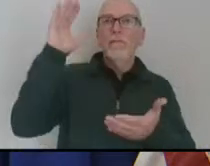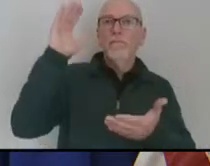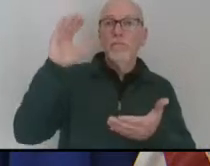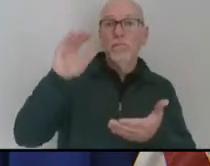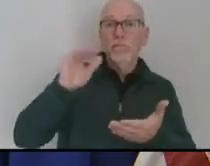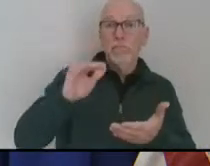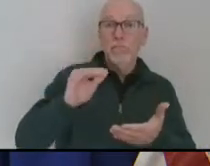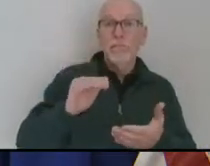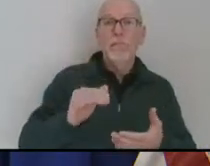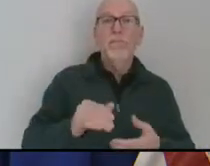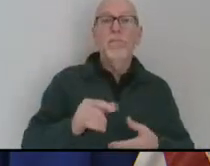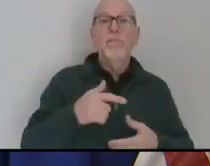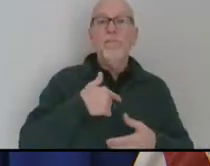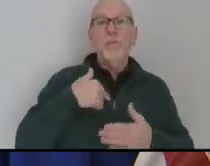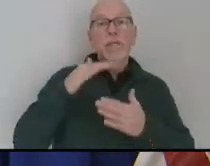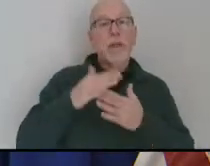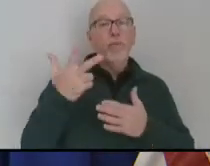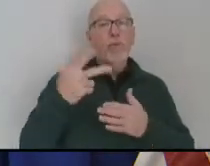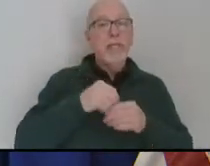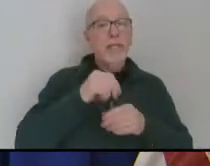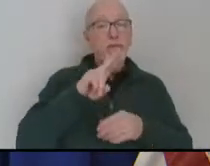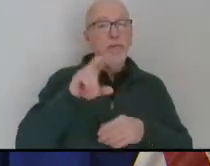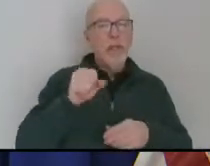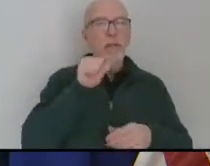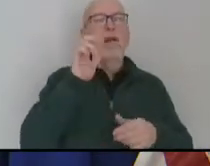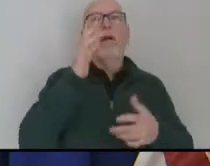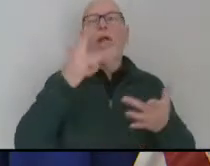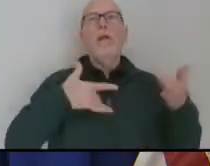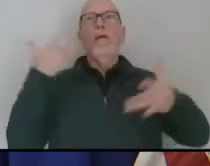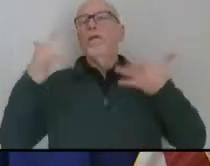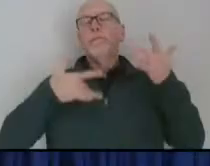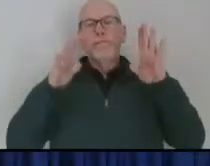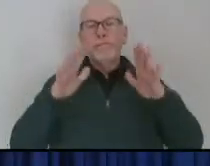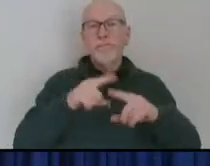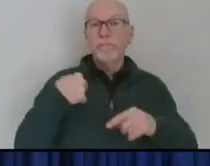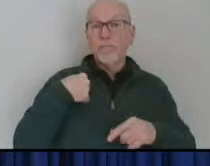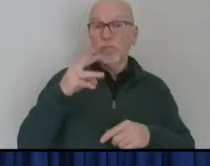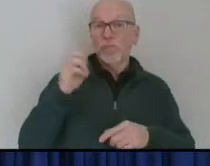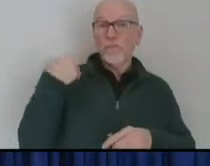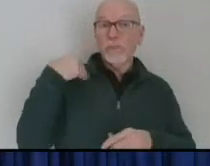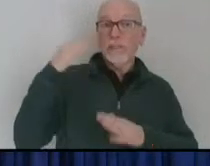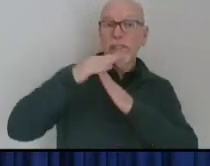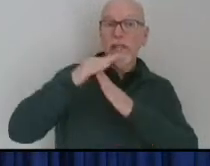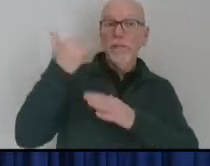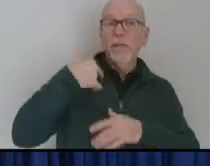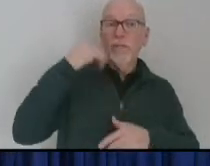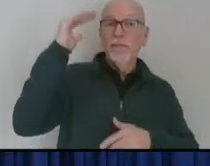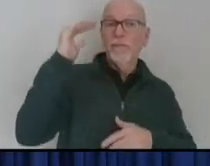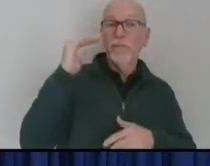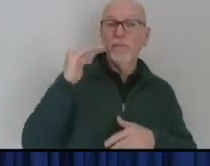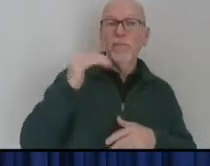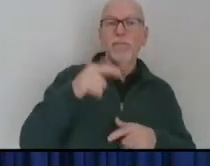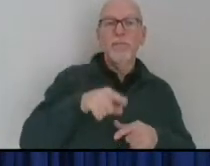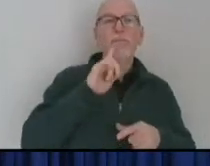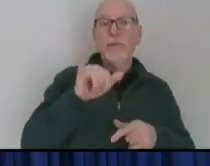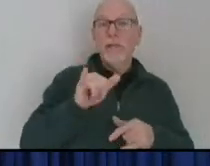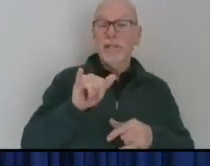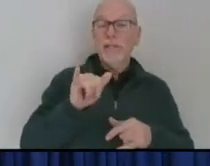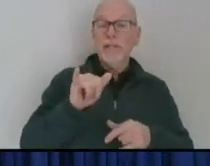top 3 in the nation. Don't want to get giddy about that either, because we were one of the tops, and then this thing moves